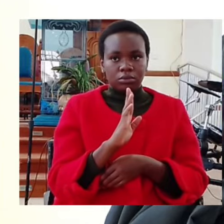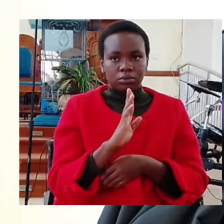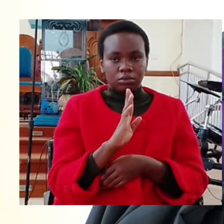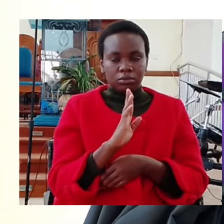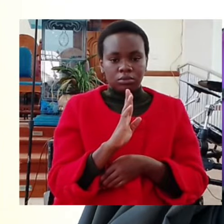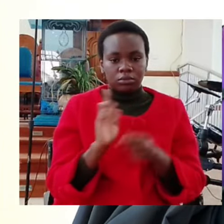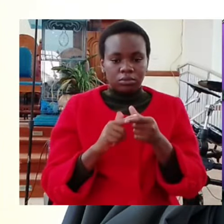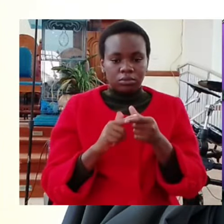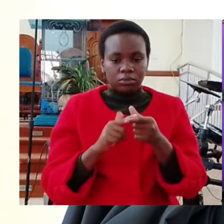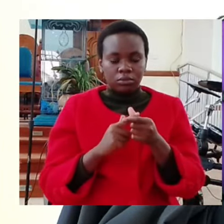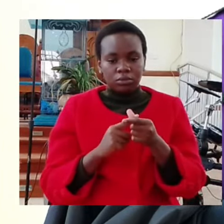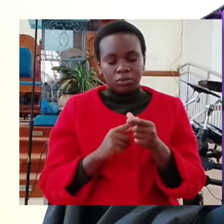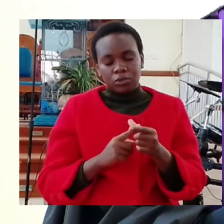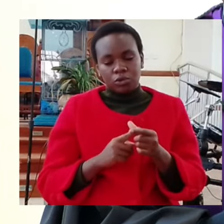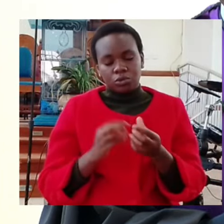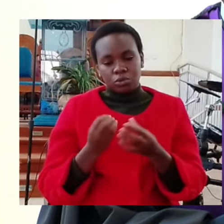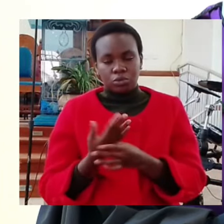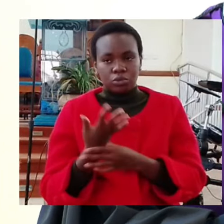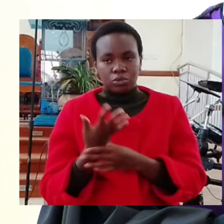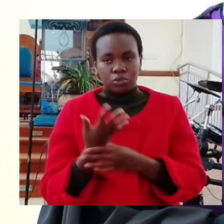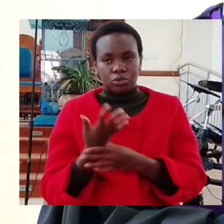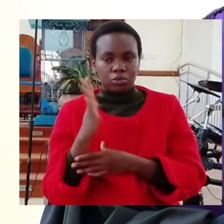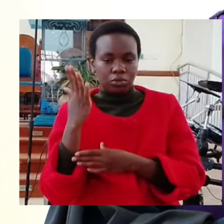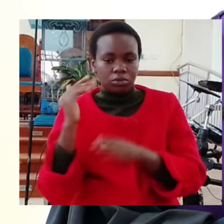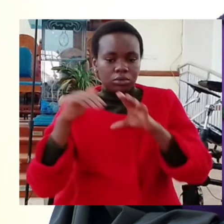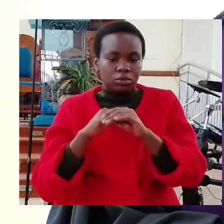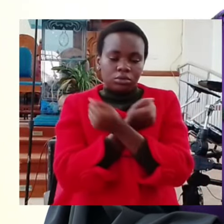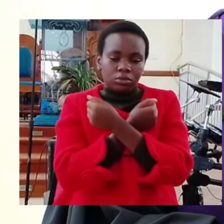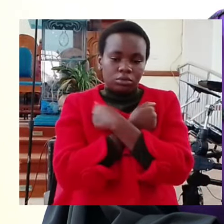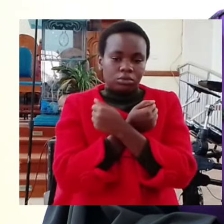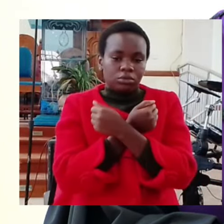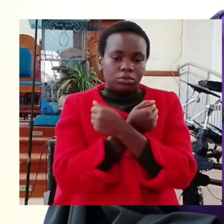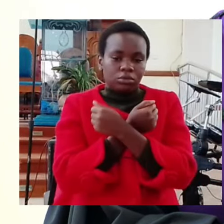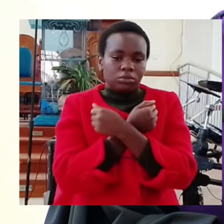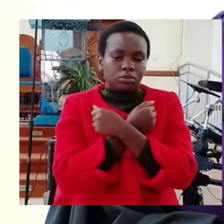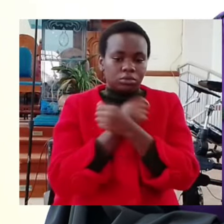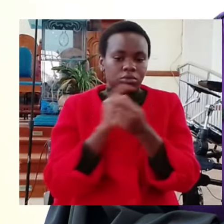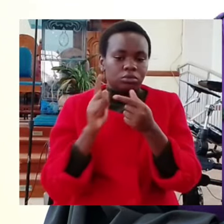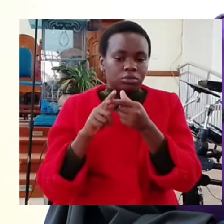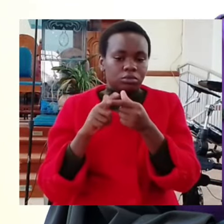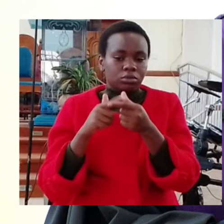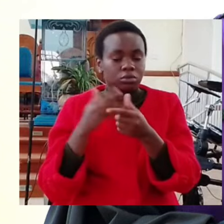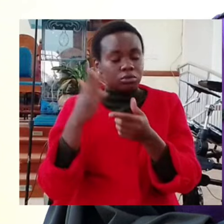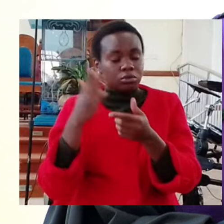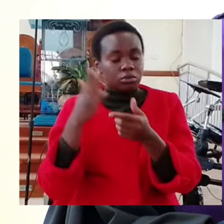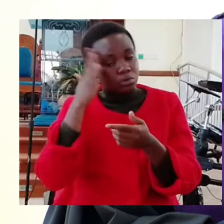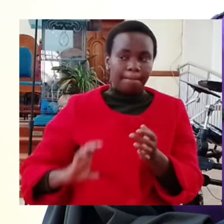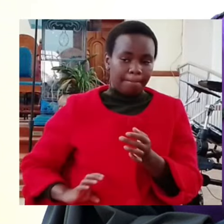Tugithie na mbere na gukura thiinie wa wendo na umenyo wa Jesu Kristo.